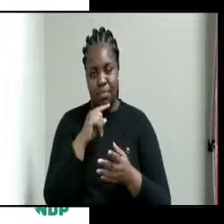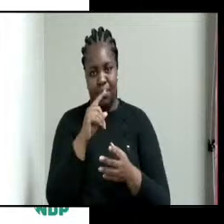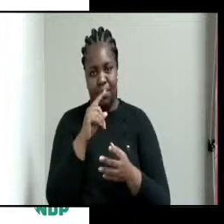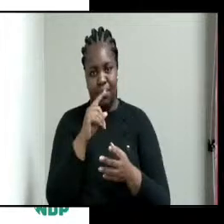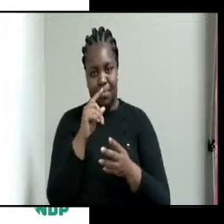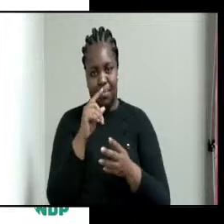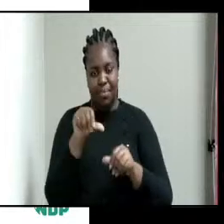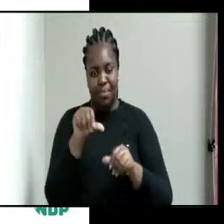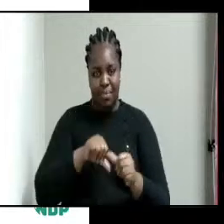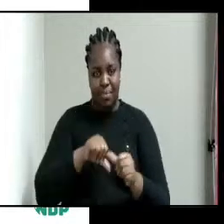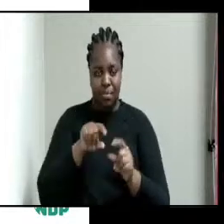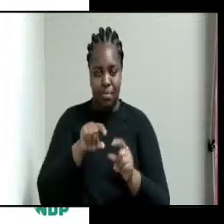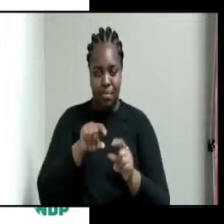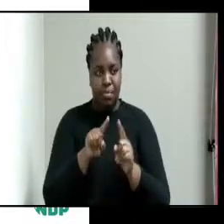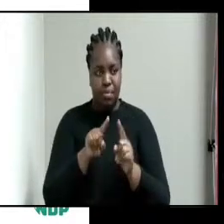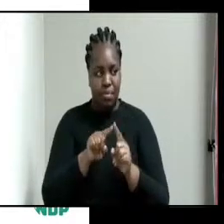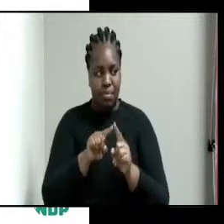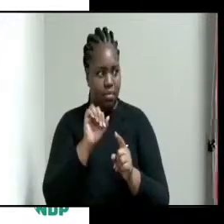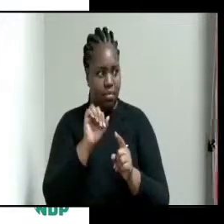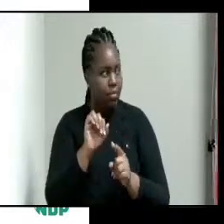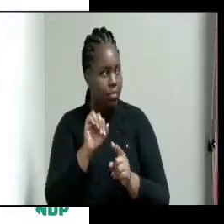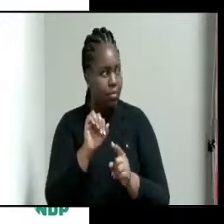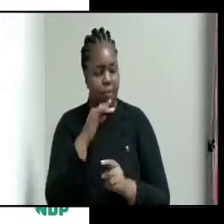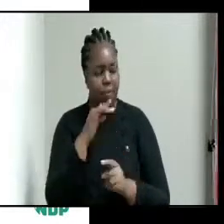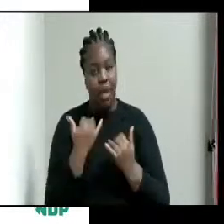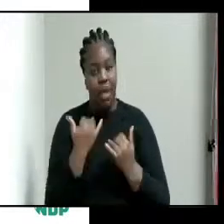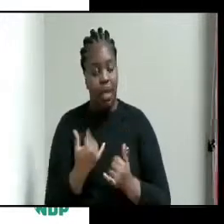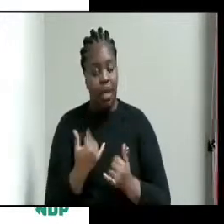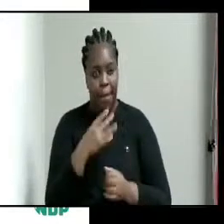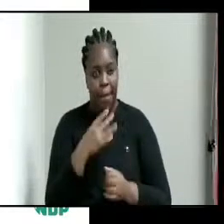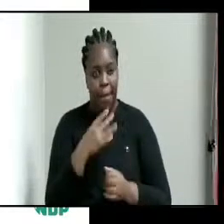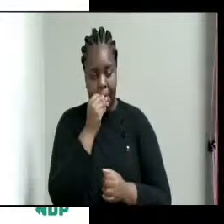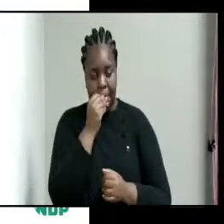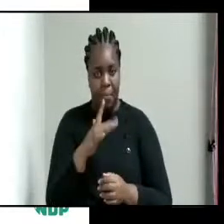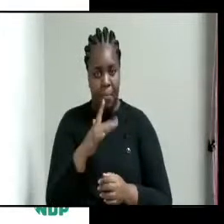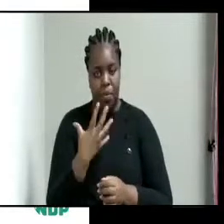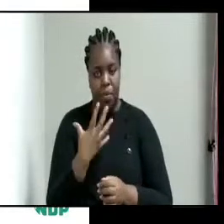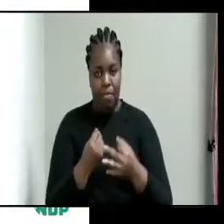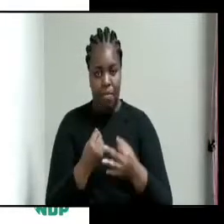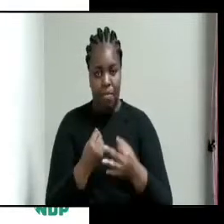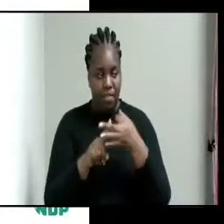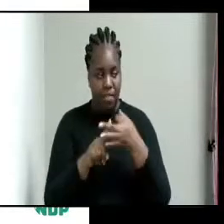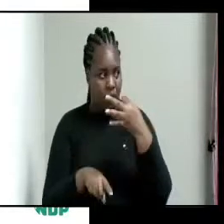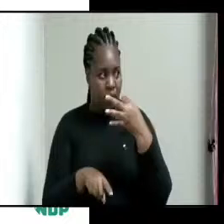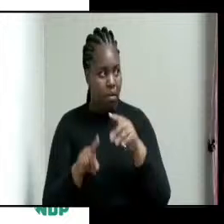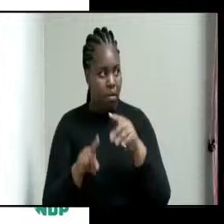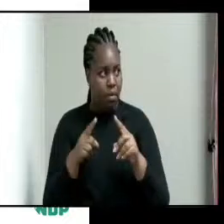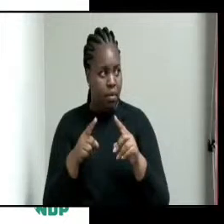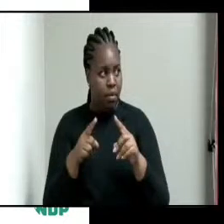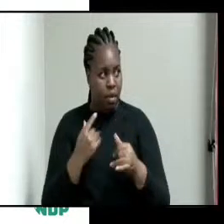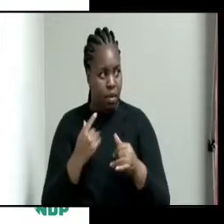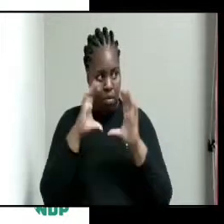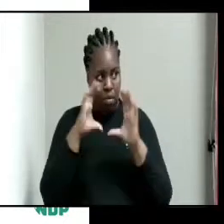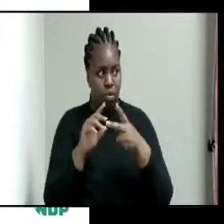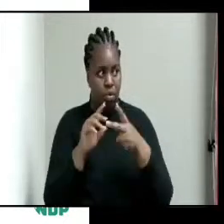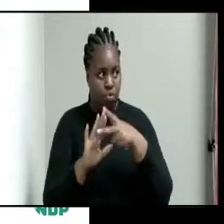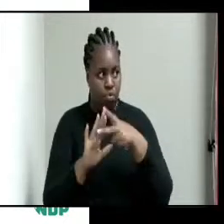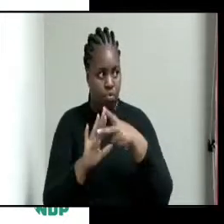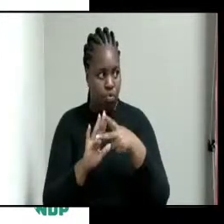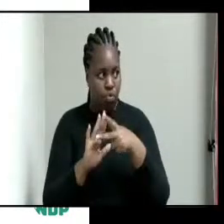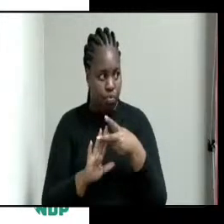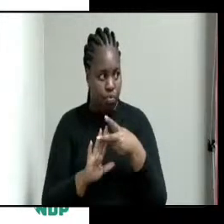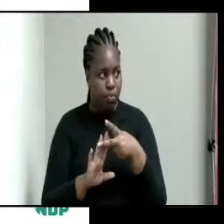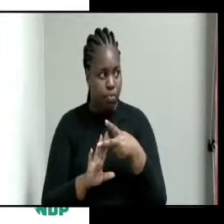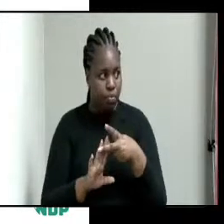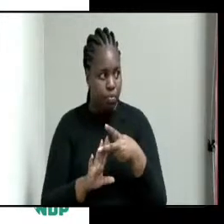location, and living circumstances. So here I had indicated that we have got 3, but here we're just going to look at 2. So